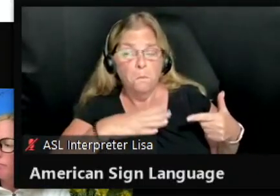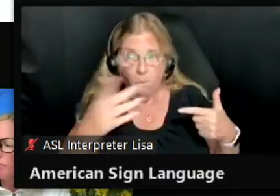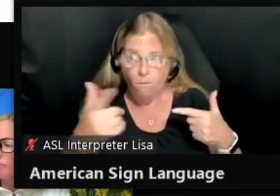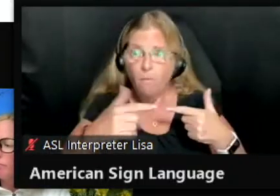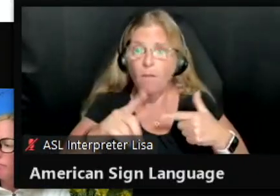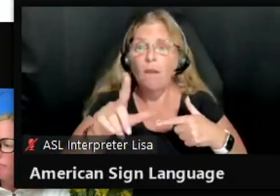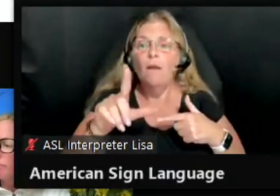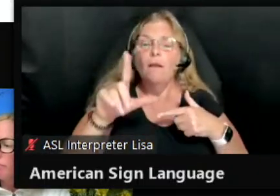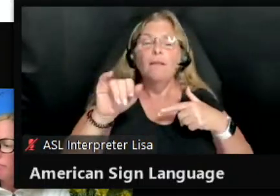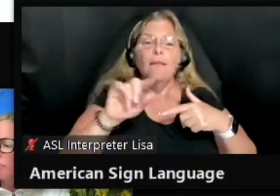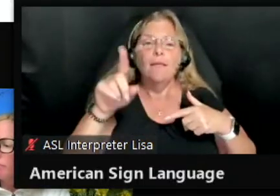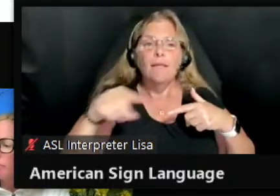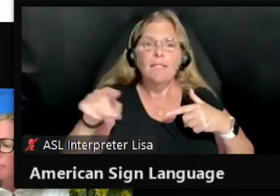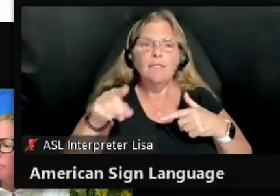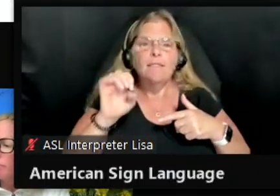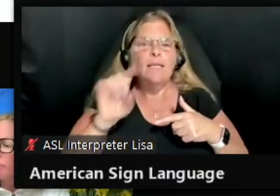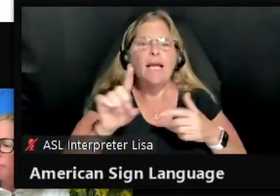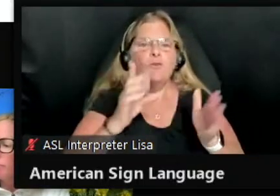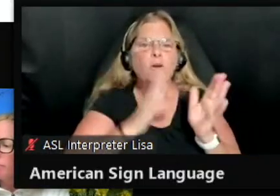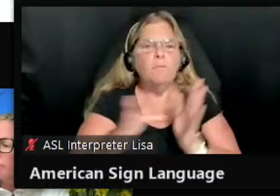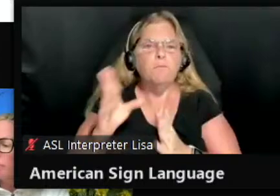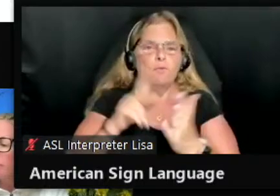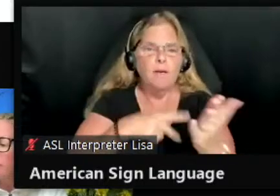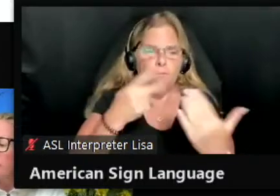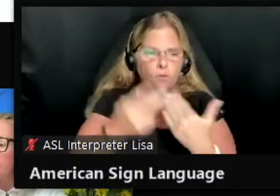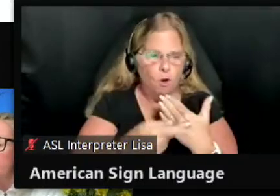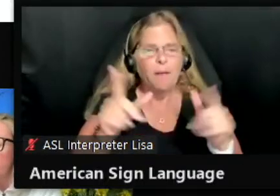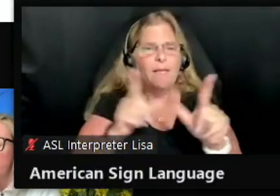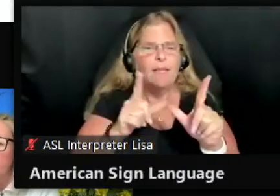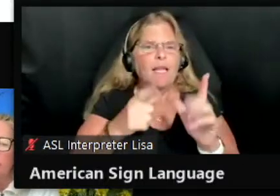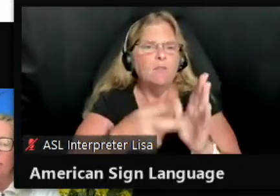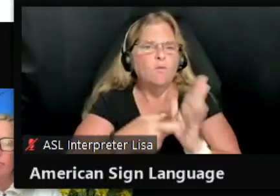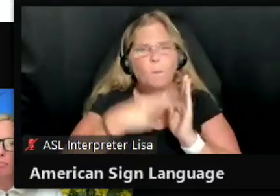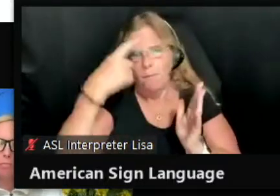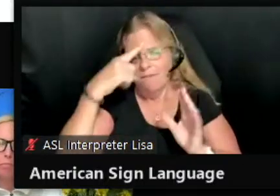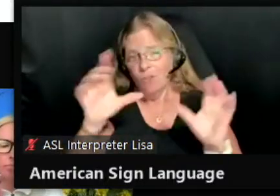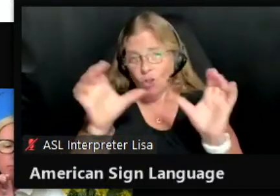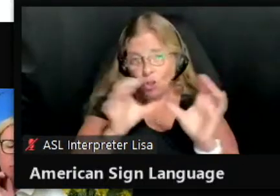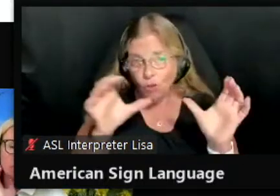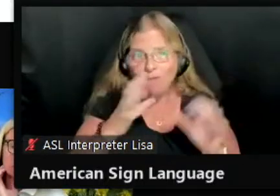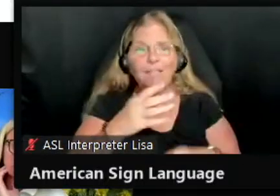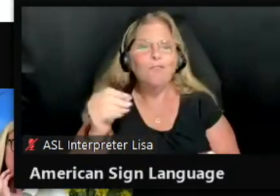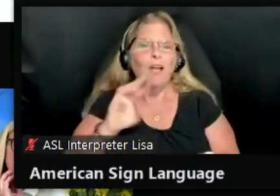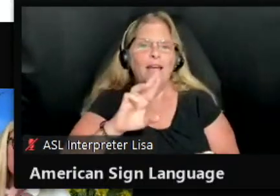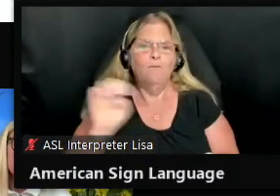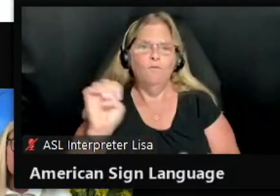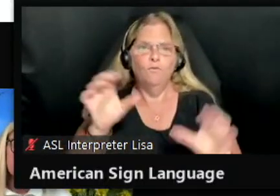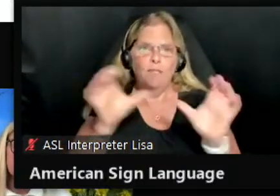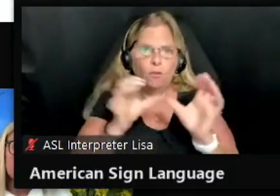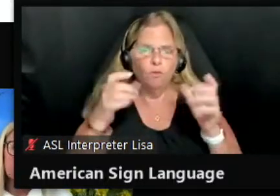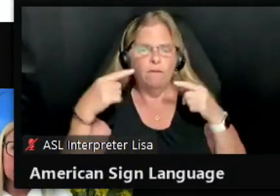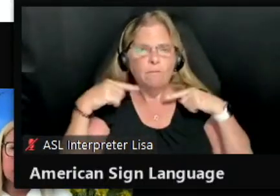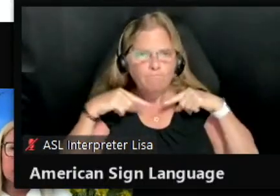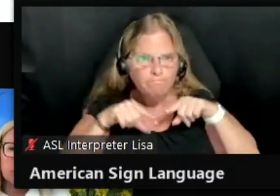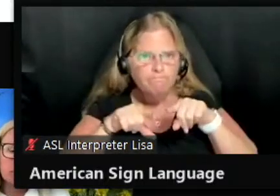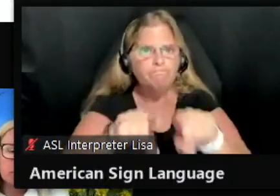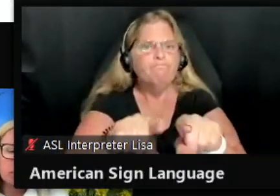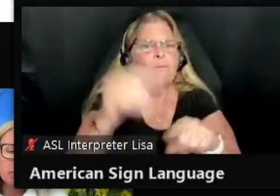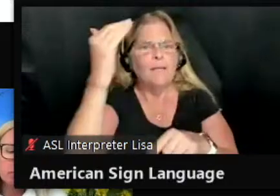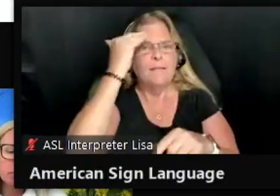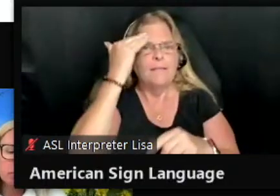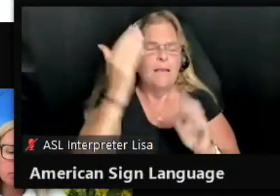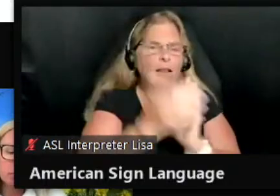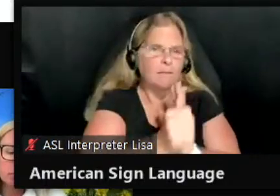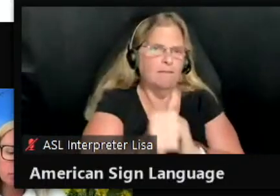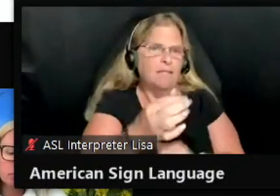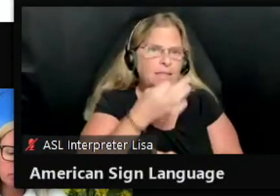So educator preparation programs and licensure requirements for certification and recertification could be aligned with these knowledge, skills, and expertise. So I